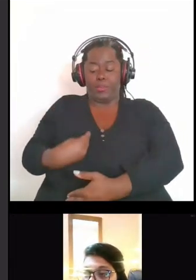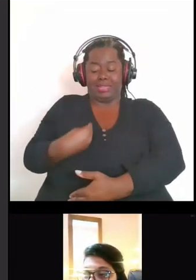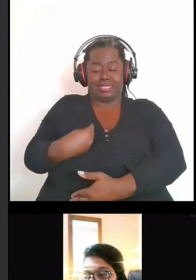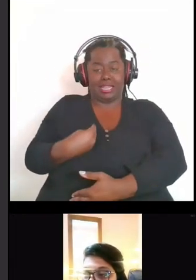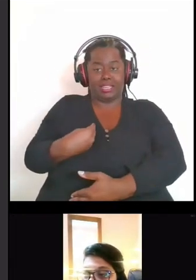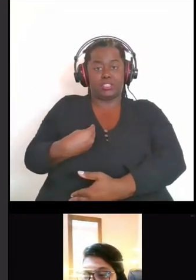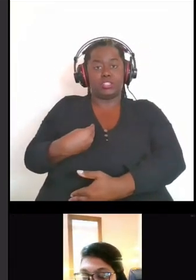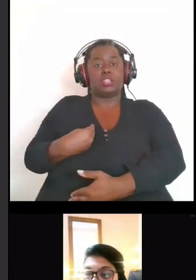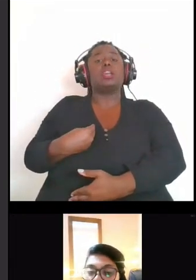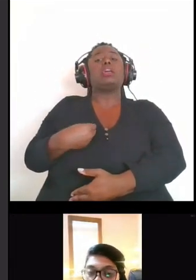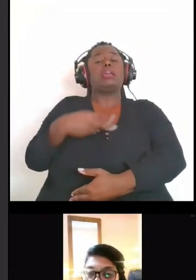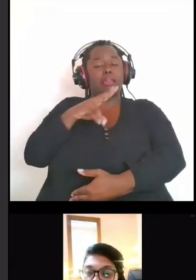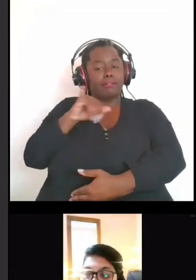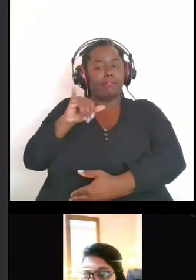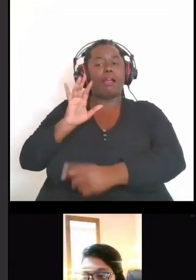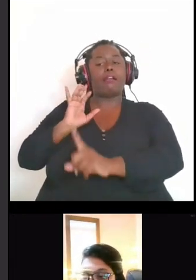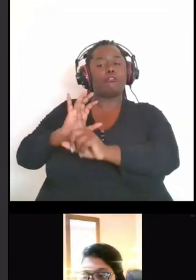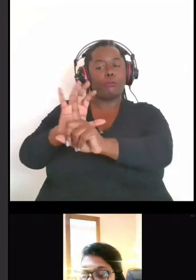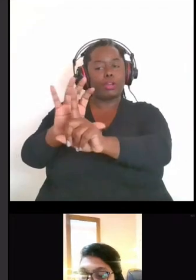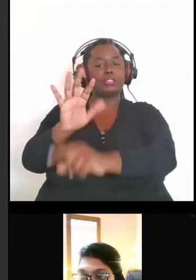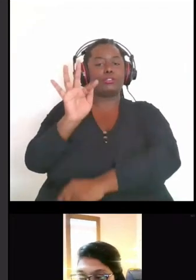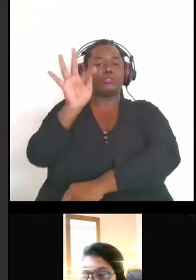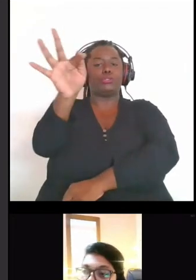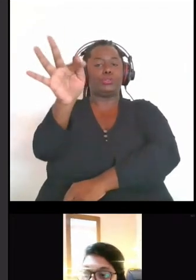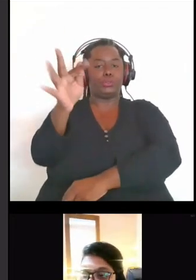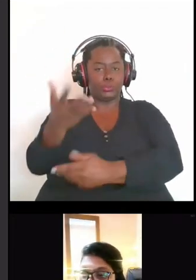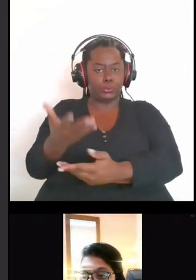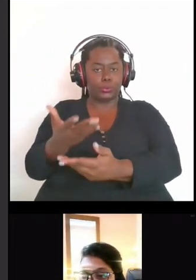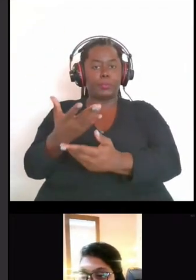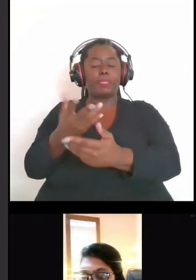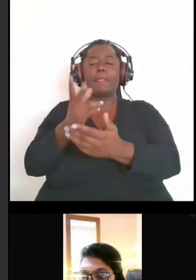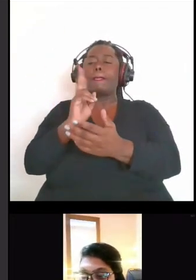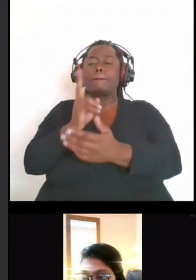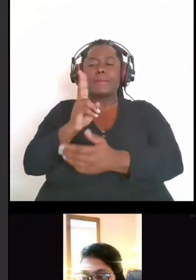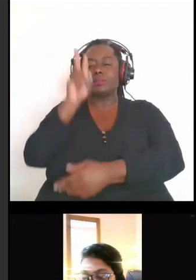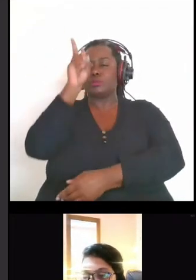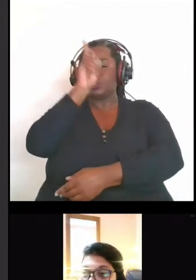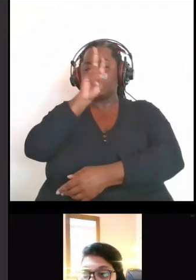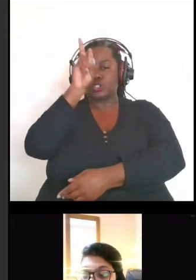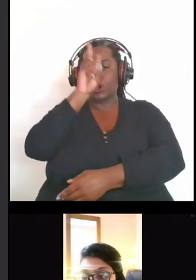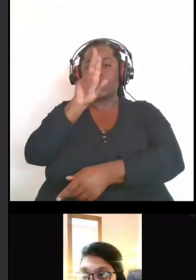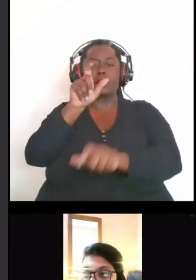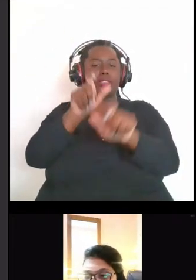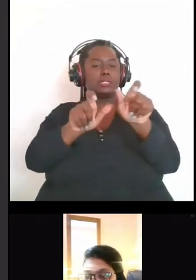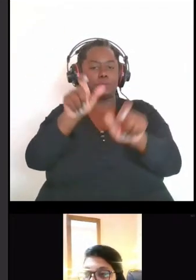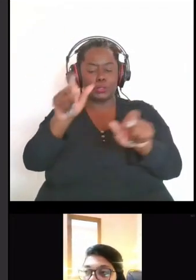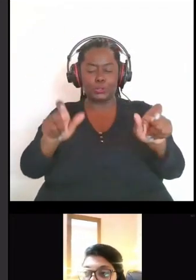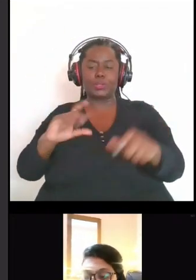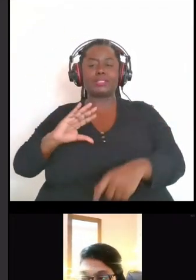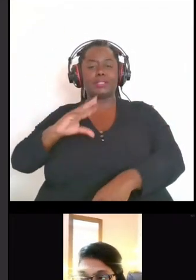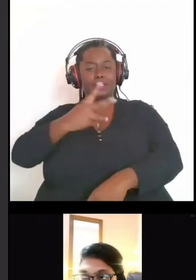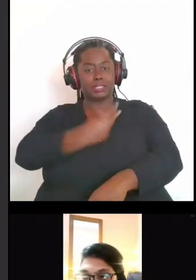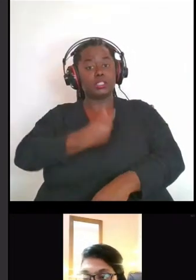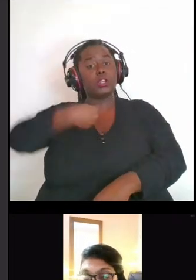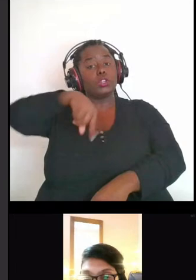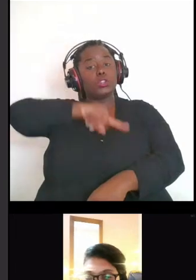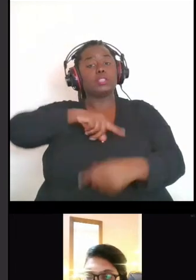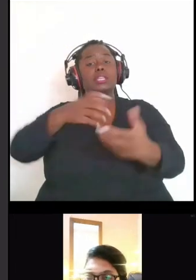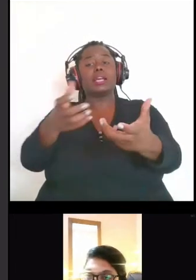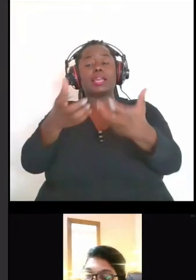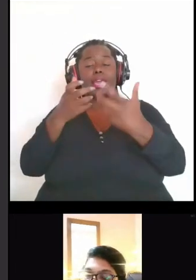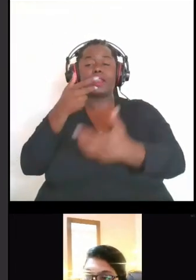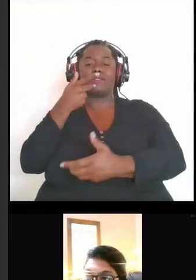history uh we want to touch upon those things only because people need to feel and know that the history